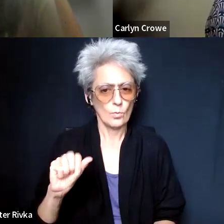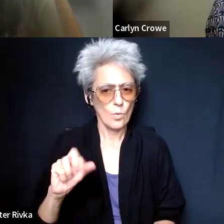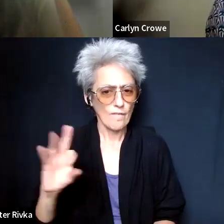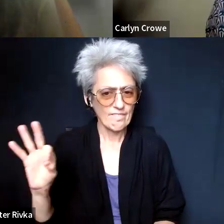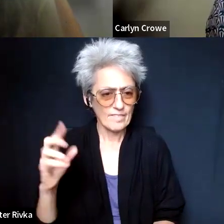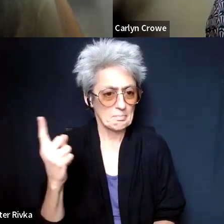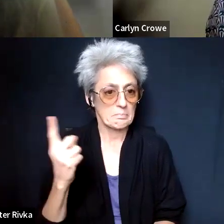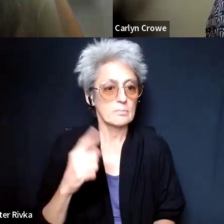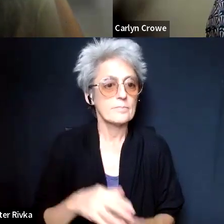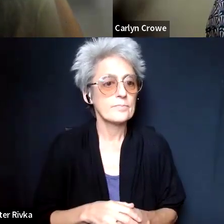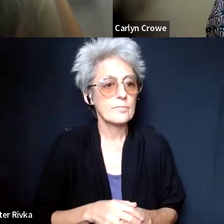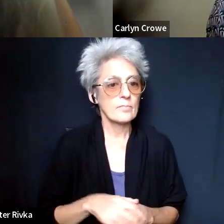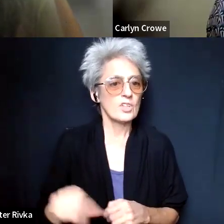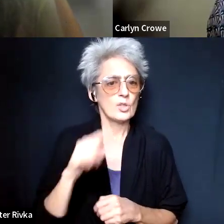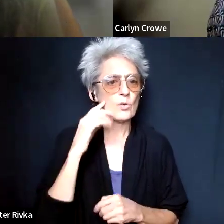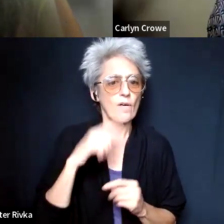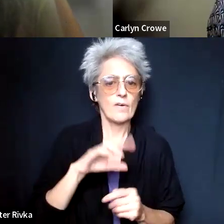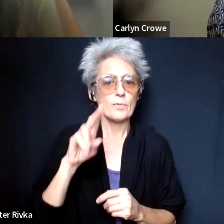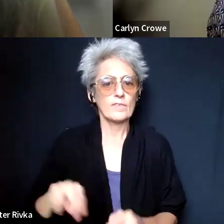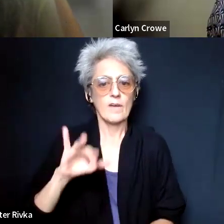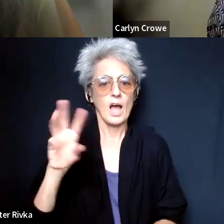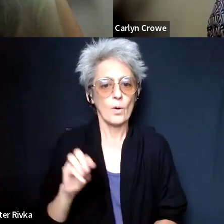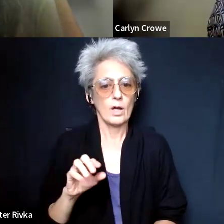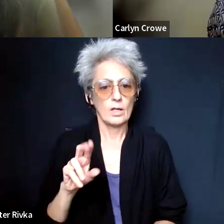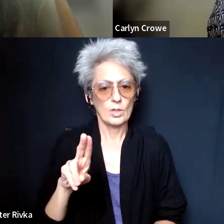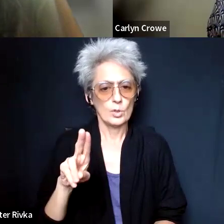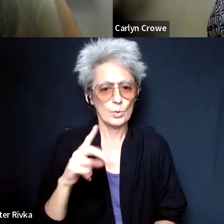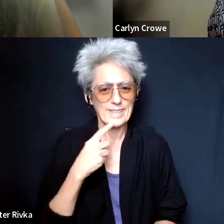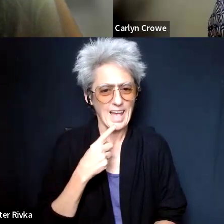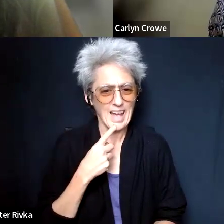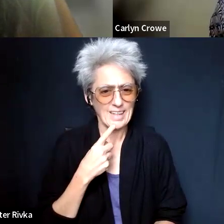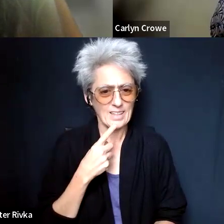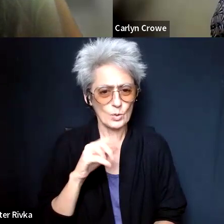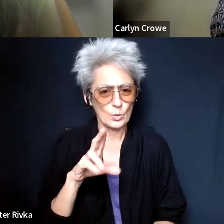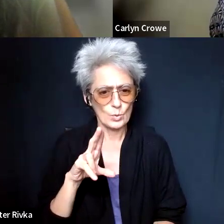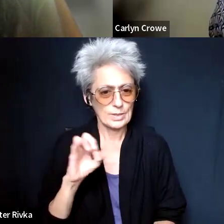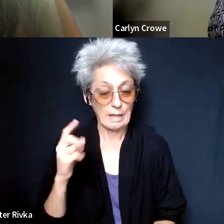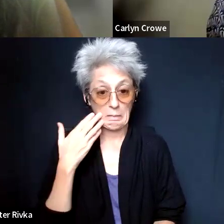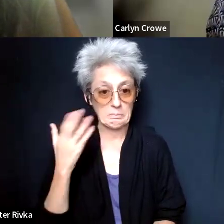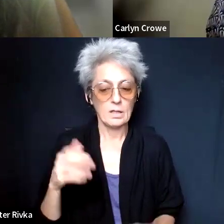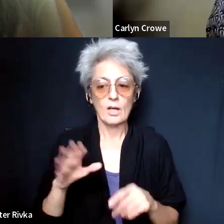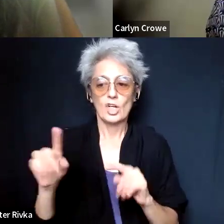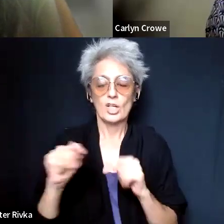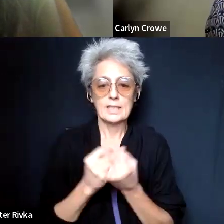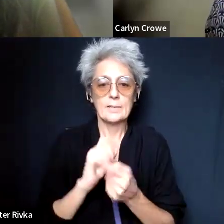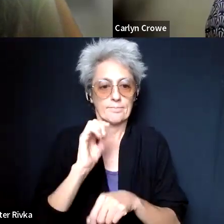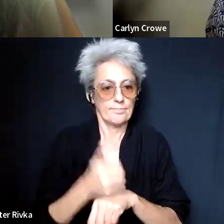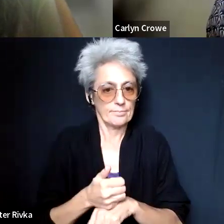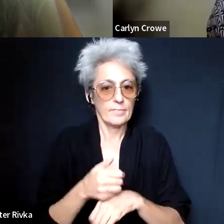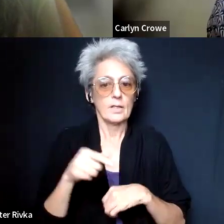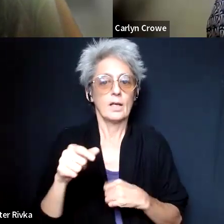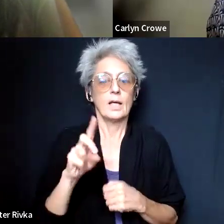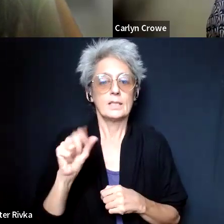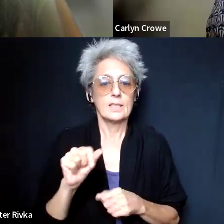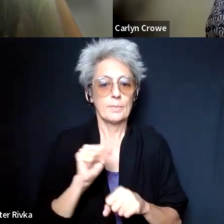know from the University of Iowa, USED, and her team put together a disability employment